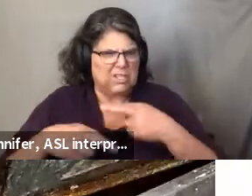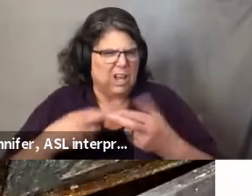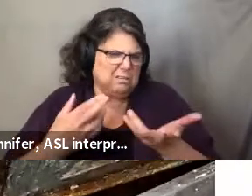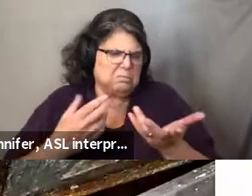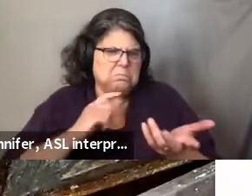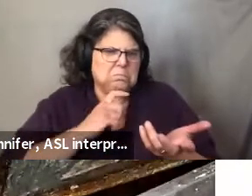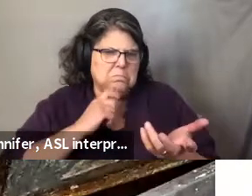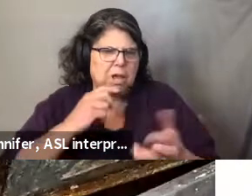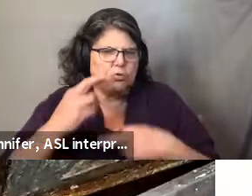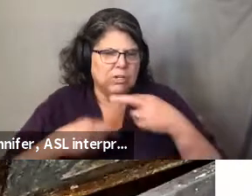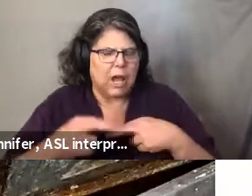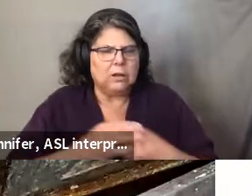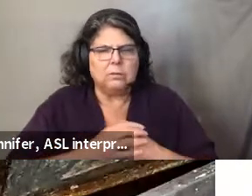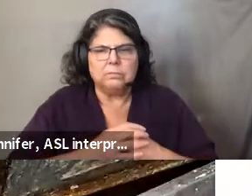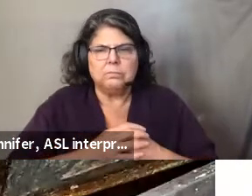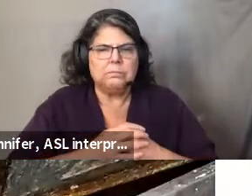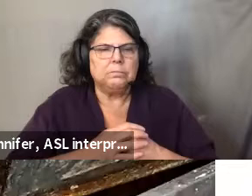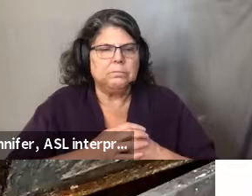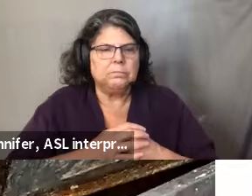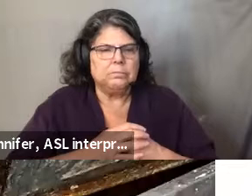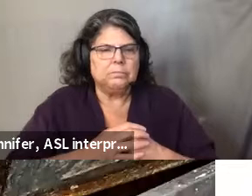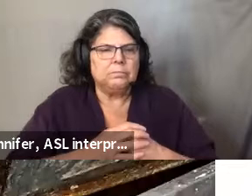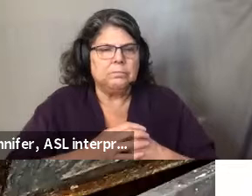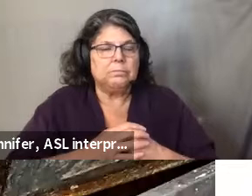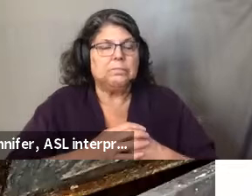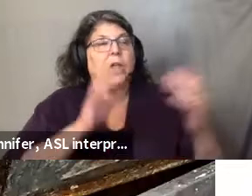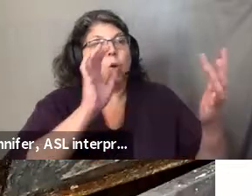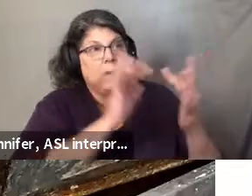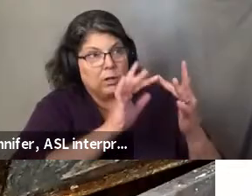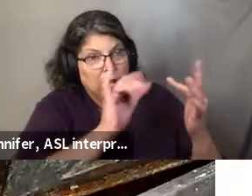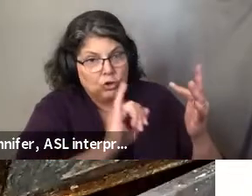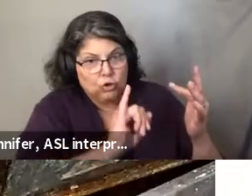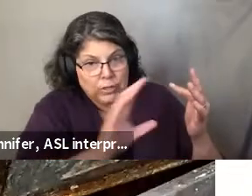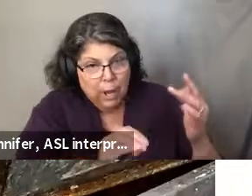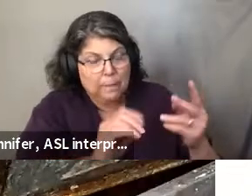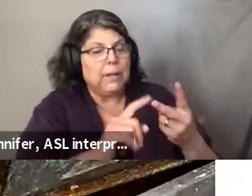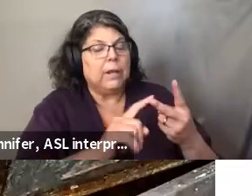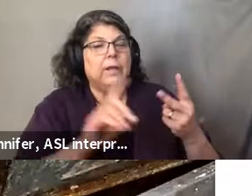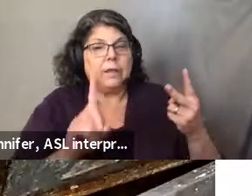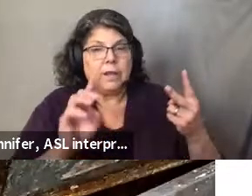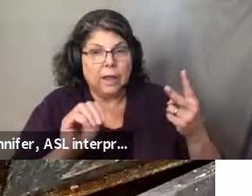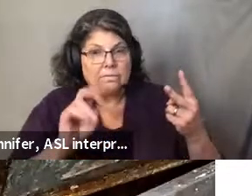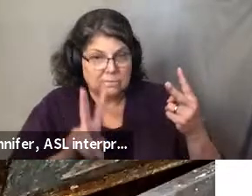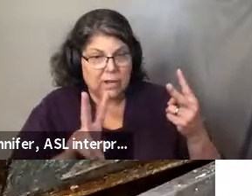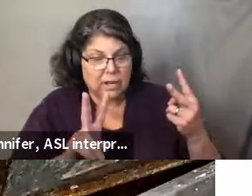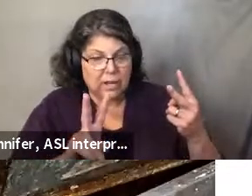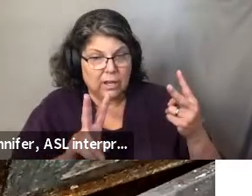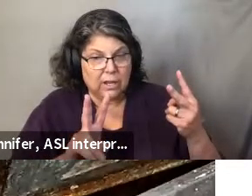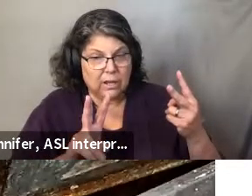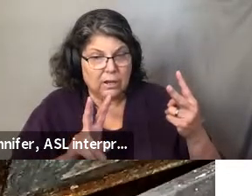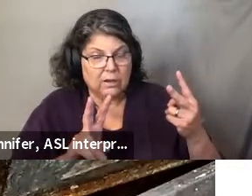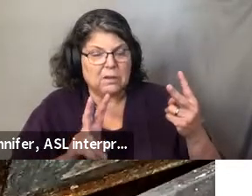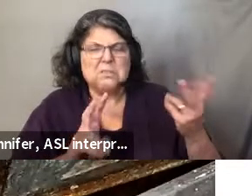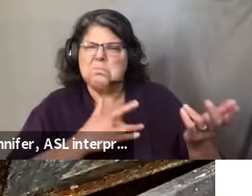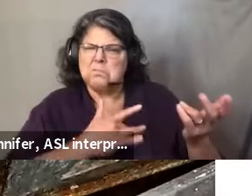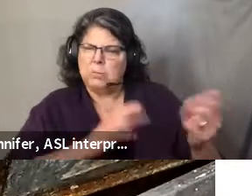metal. After we contact the insurance companies and the DMV, usually this is done by law